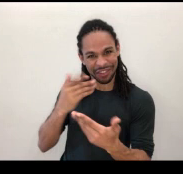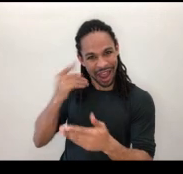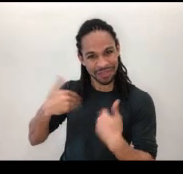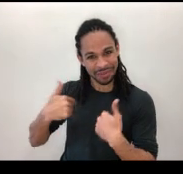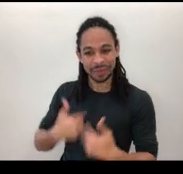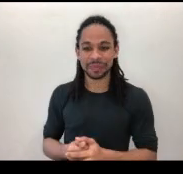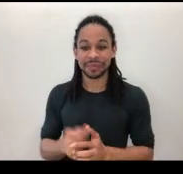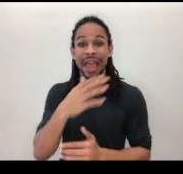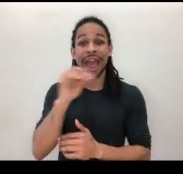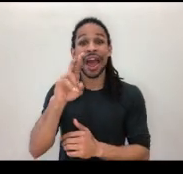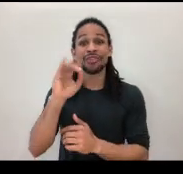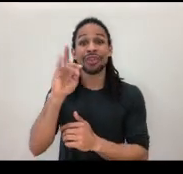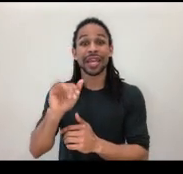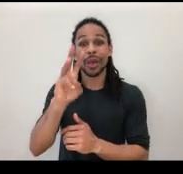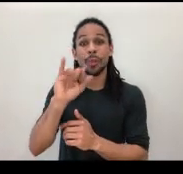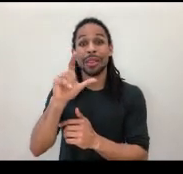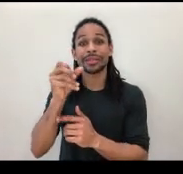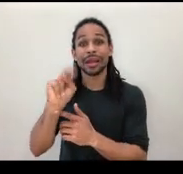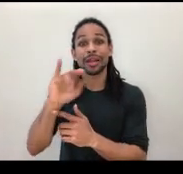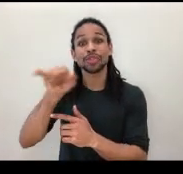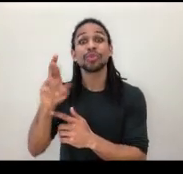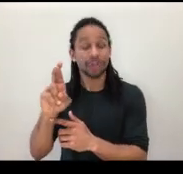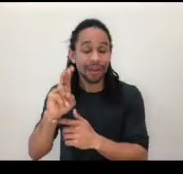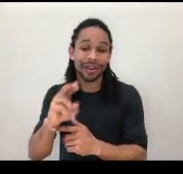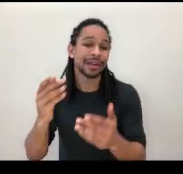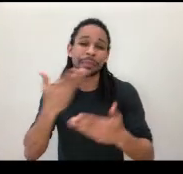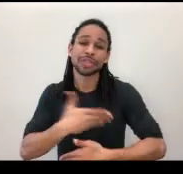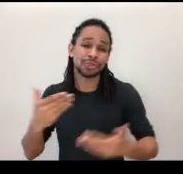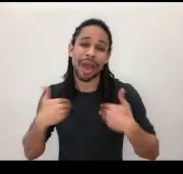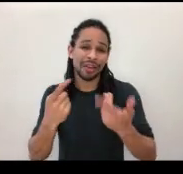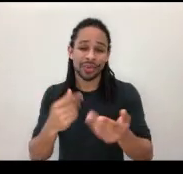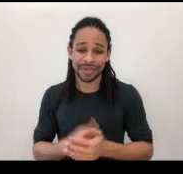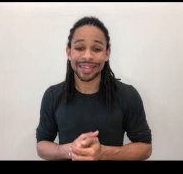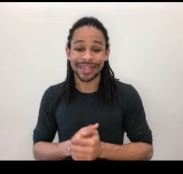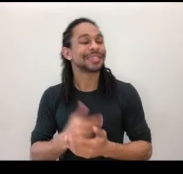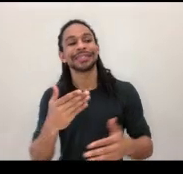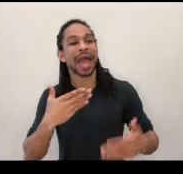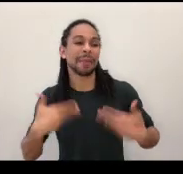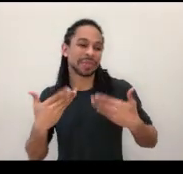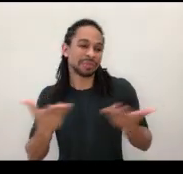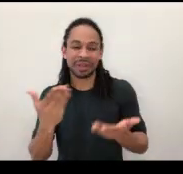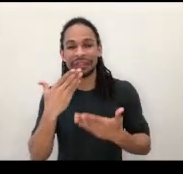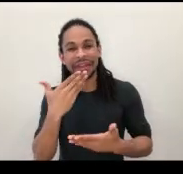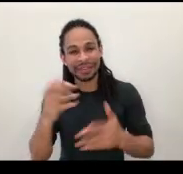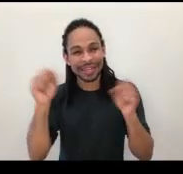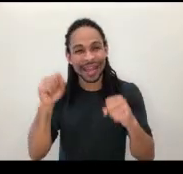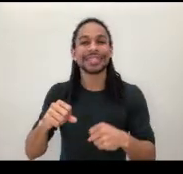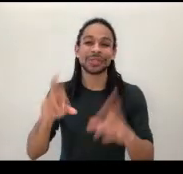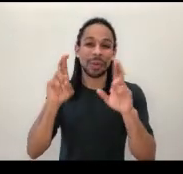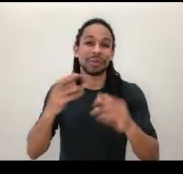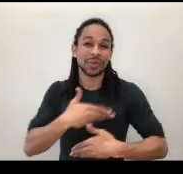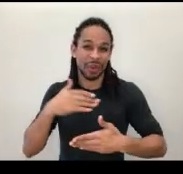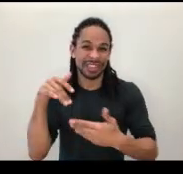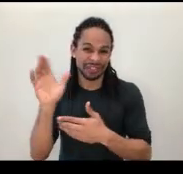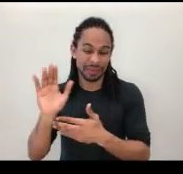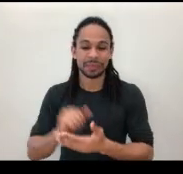having me. And Rickey Wilson Jr., pleasure to have you. Yeah, pleasure to be here. Yeah, thank you guys for having me. I hope you